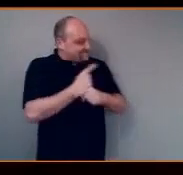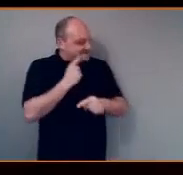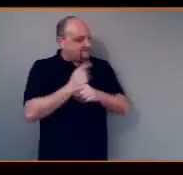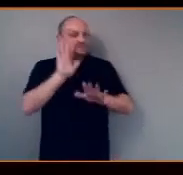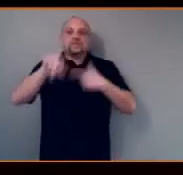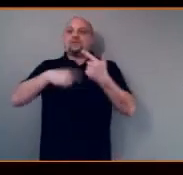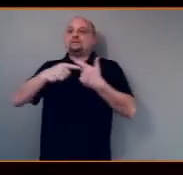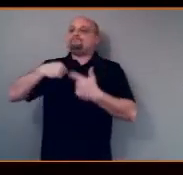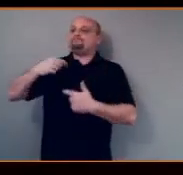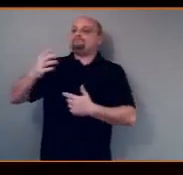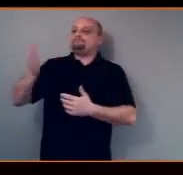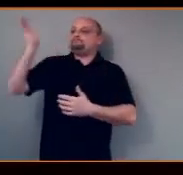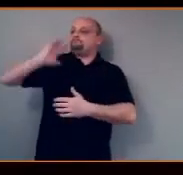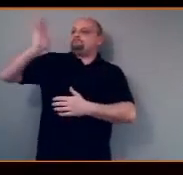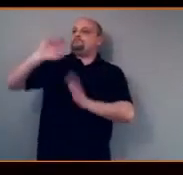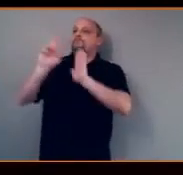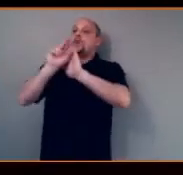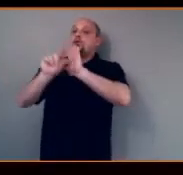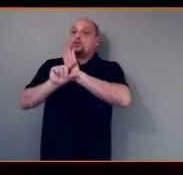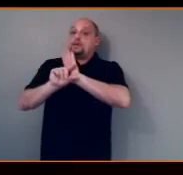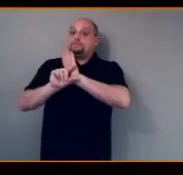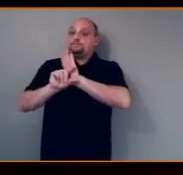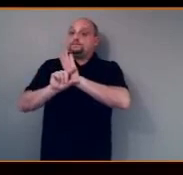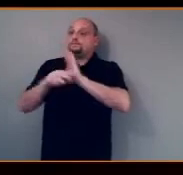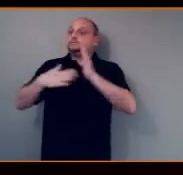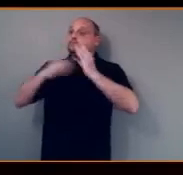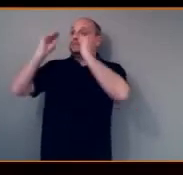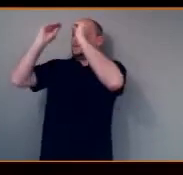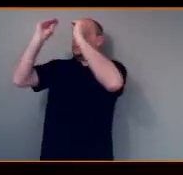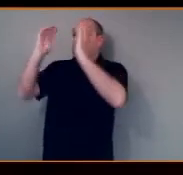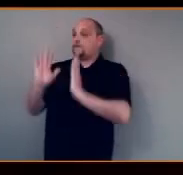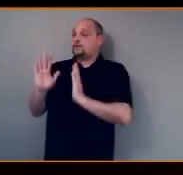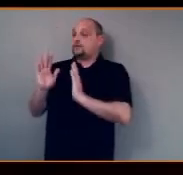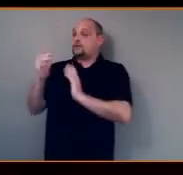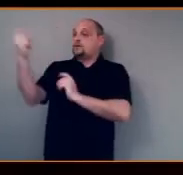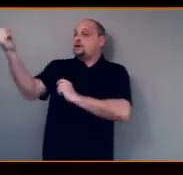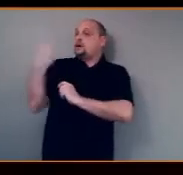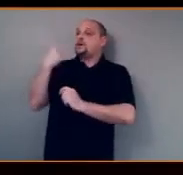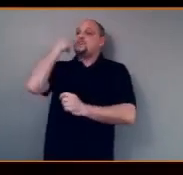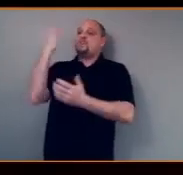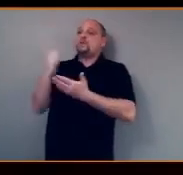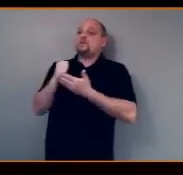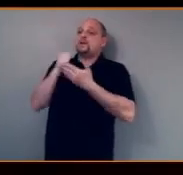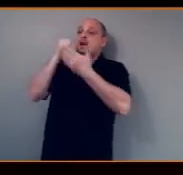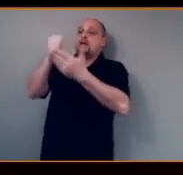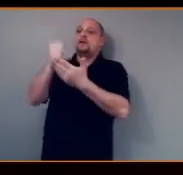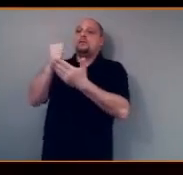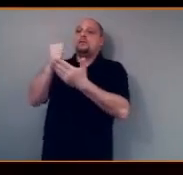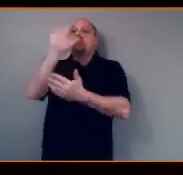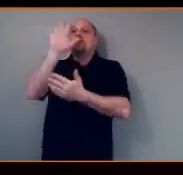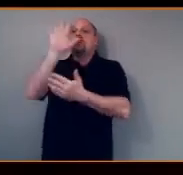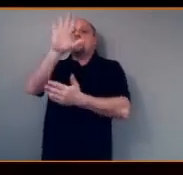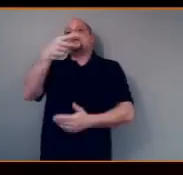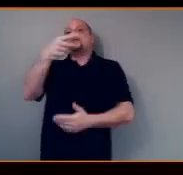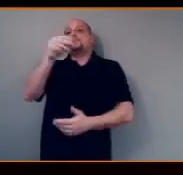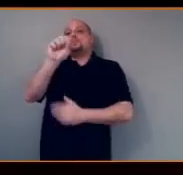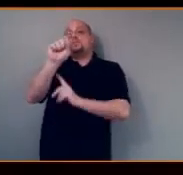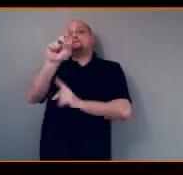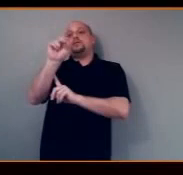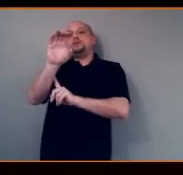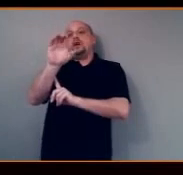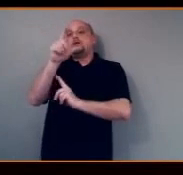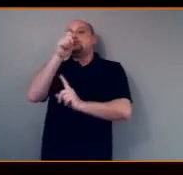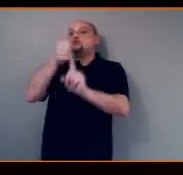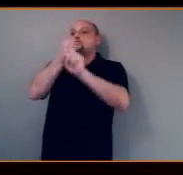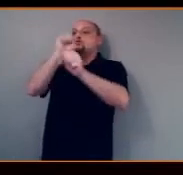was an undergrad, my professor was asking if I wanted to help out one of his old postdocs who was working at JPL.